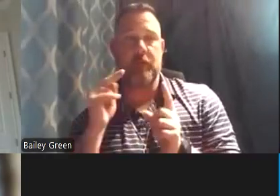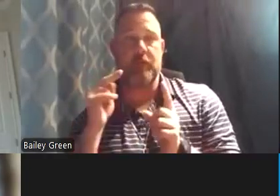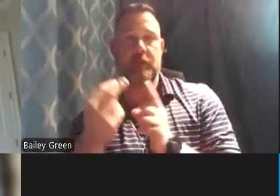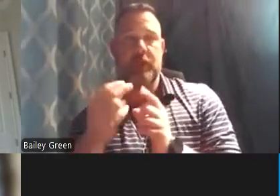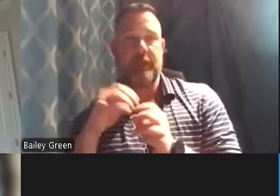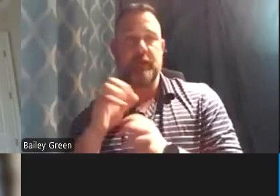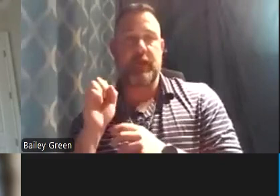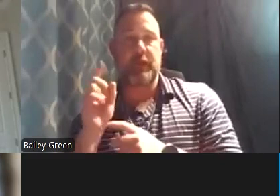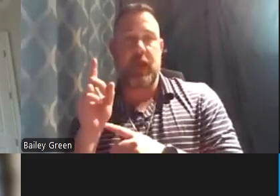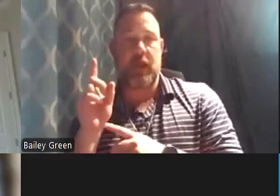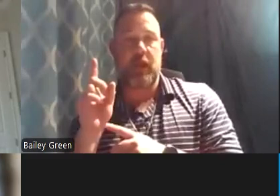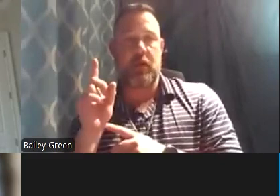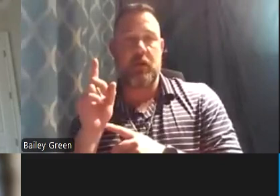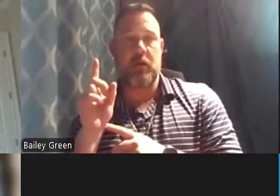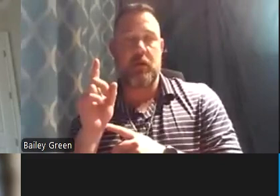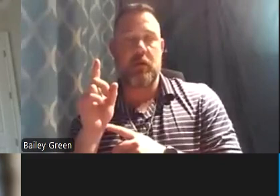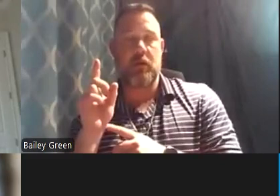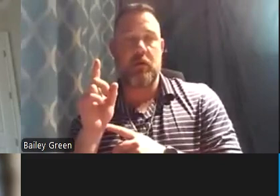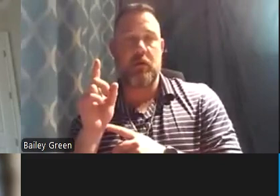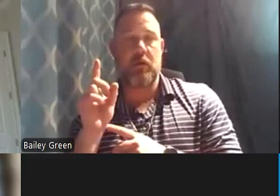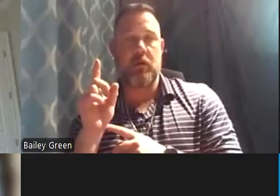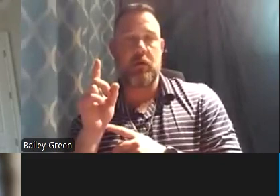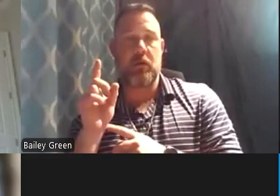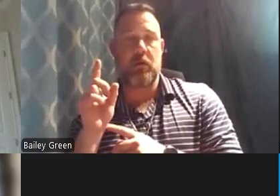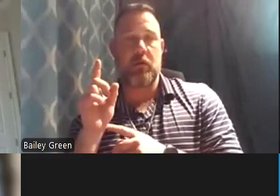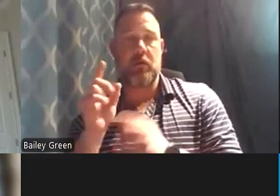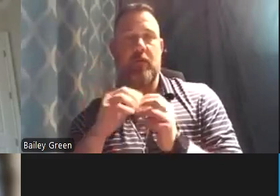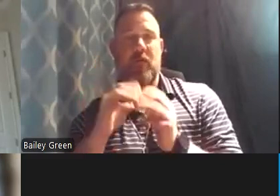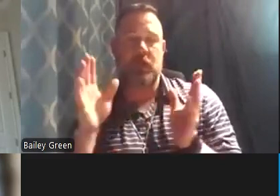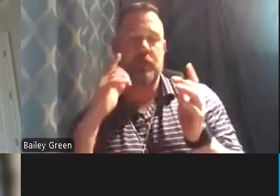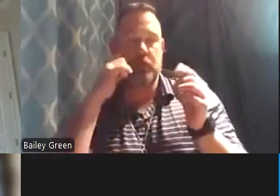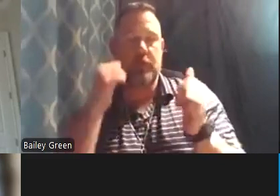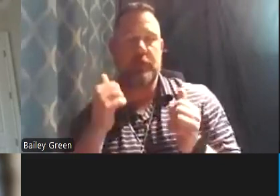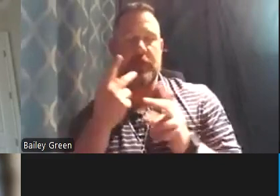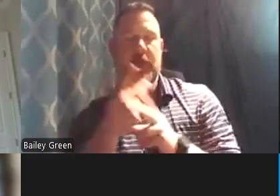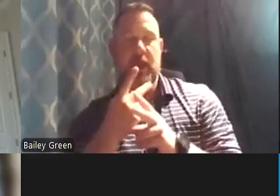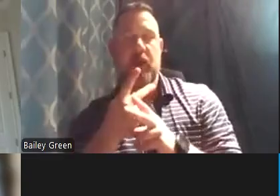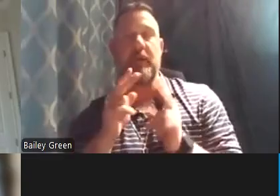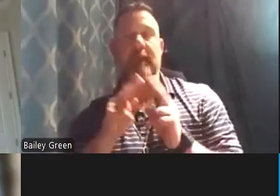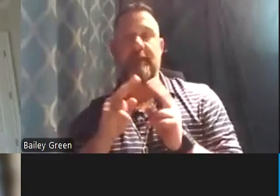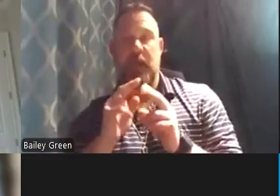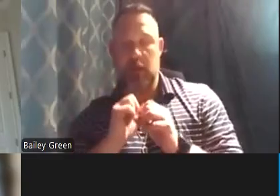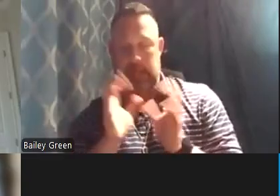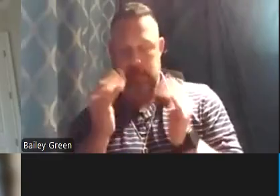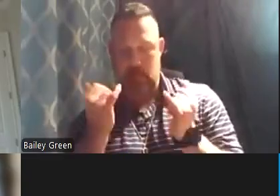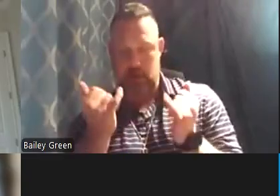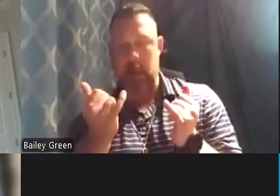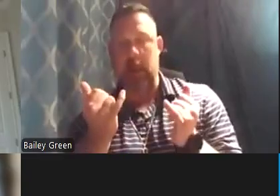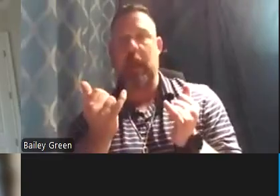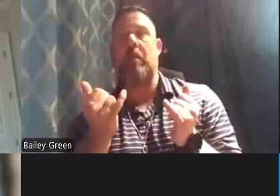in San Diego, but more generally through Dementia Care Aware, it's very clear now that